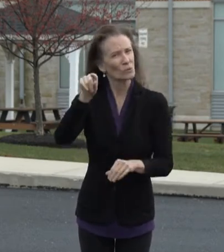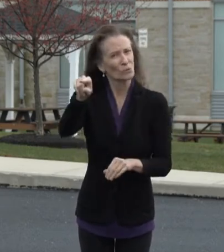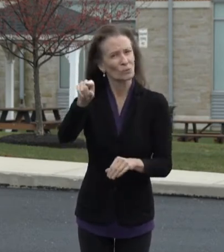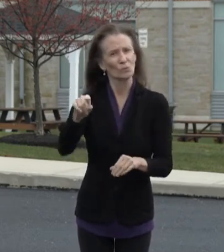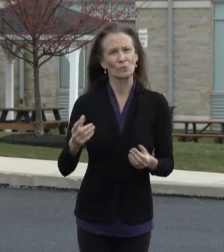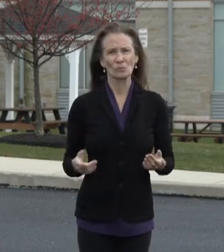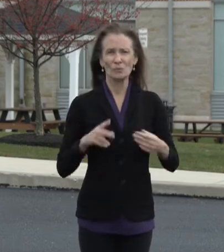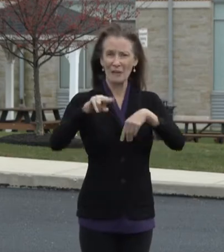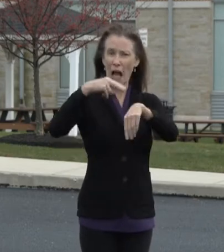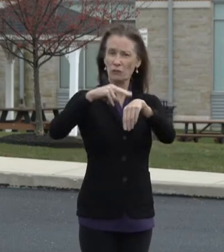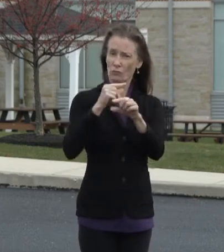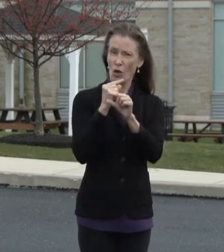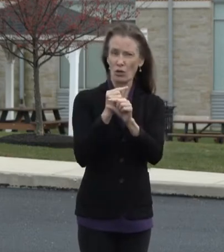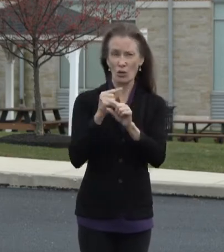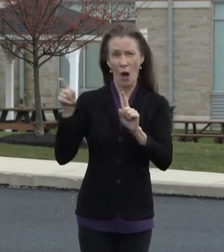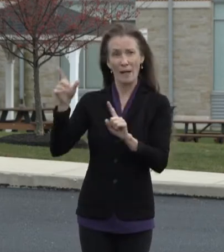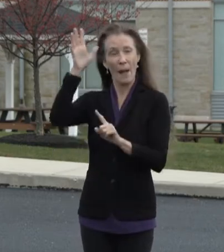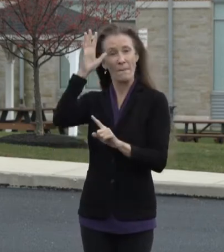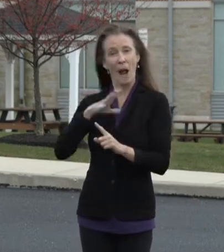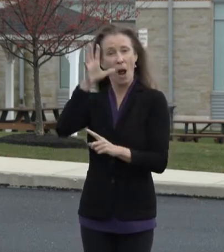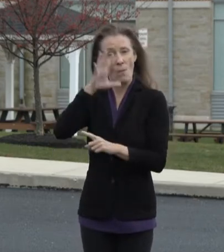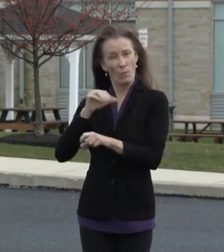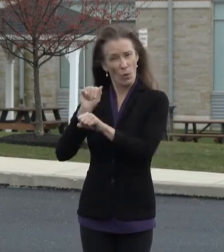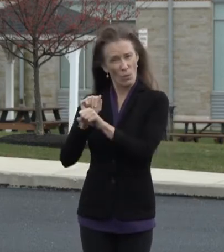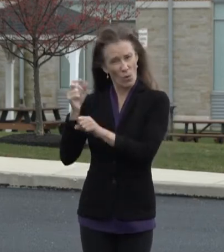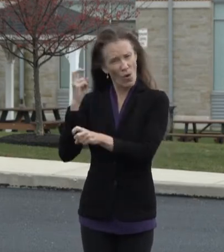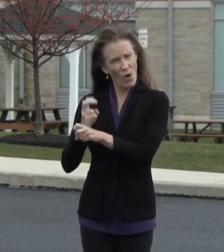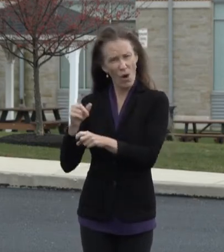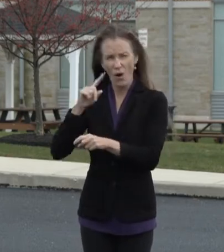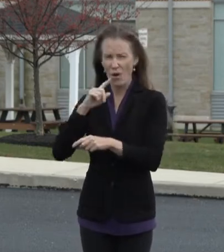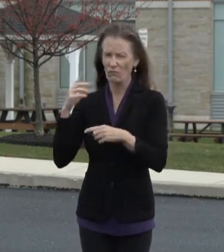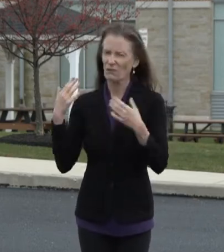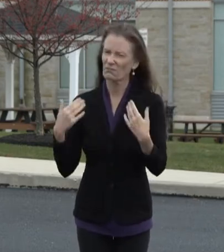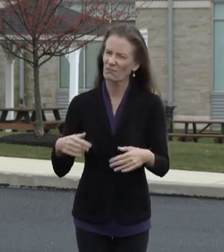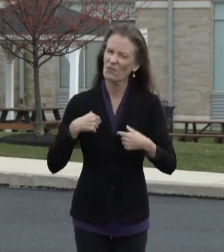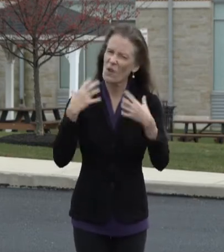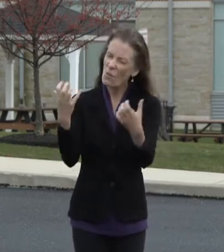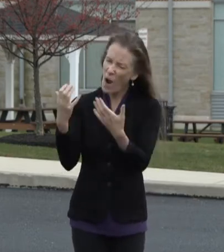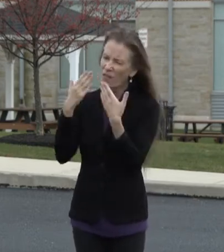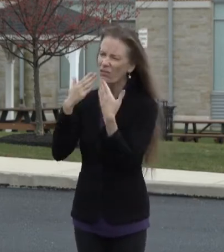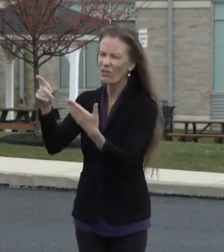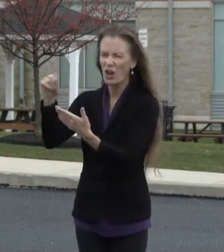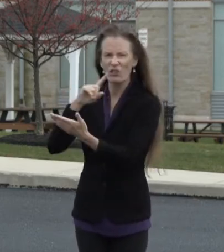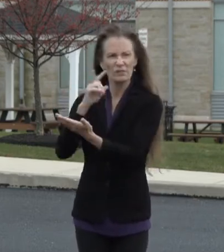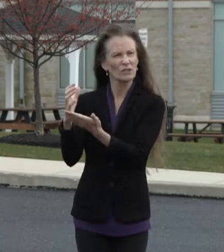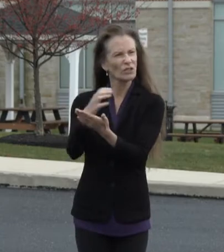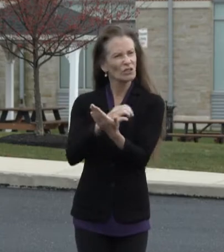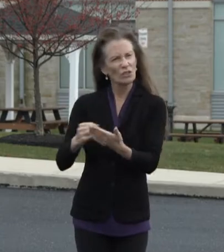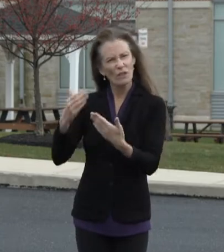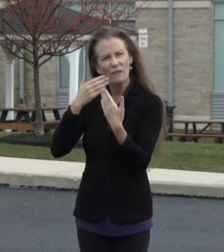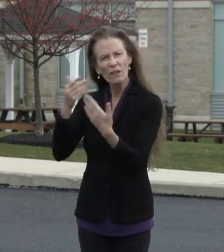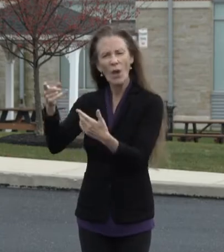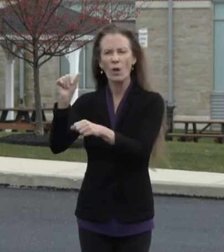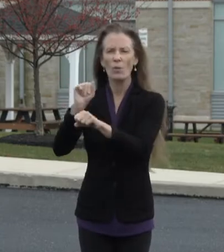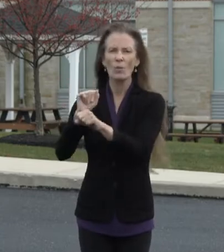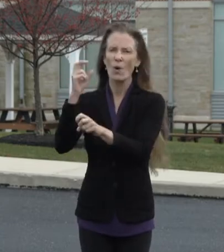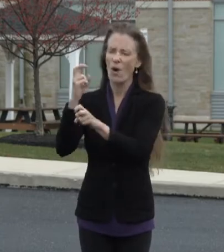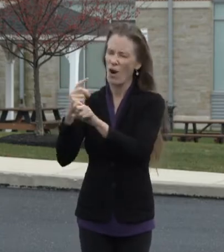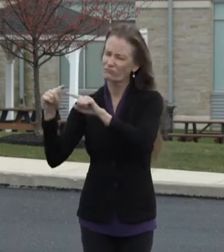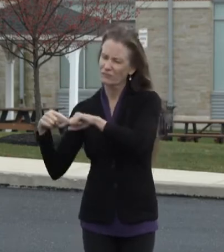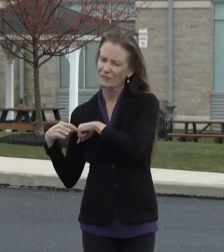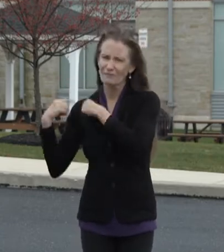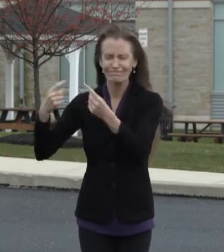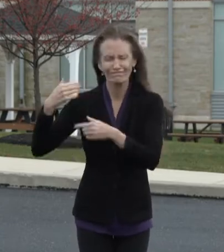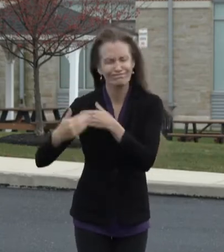the National Guard deserve our unwavering thanks for the work that they have done and they continue to do right